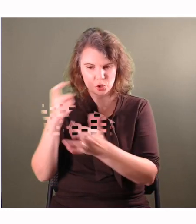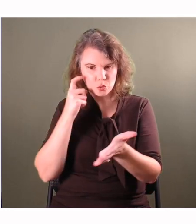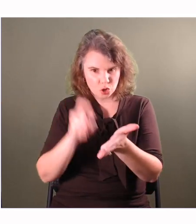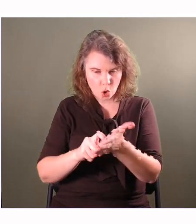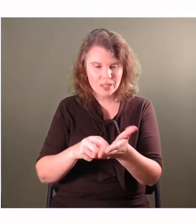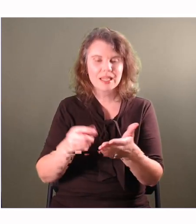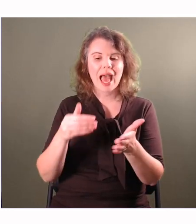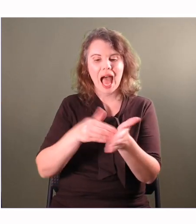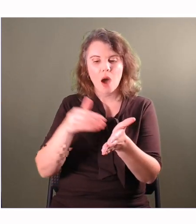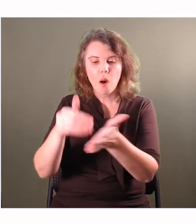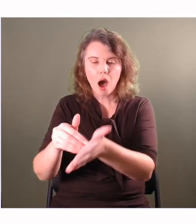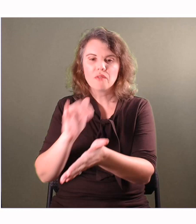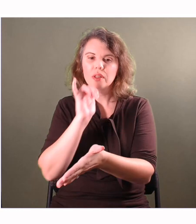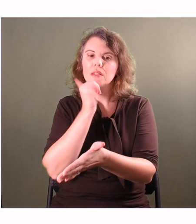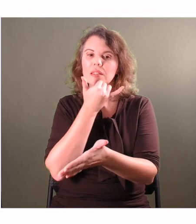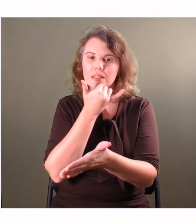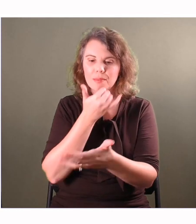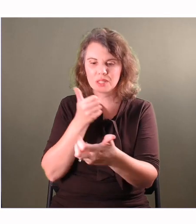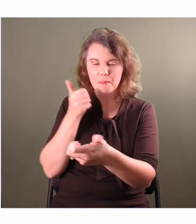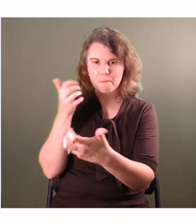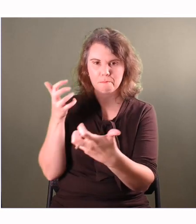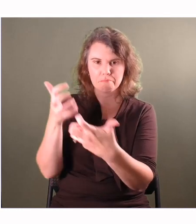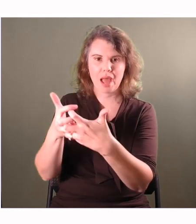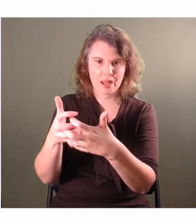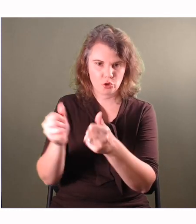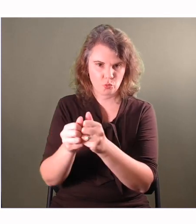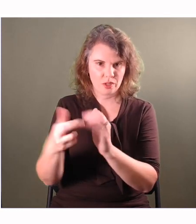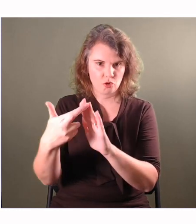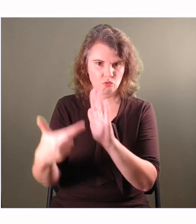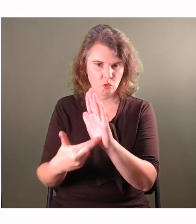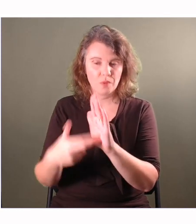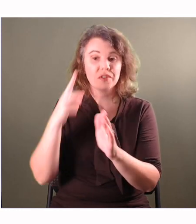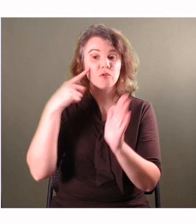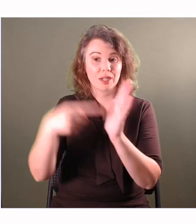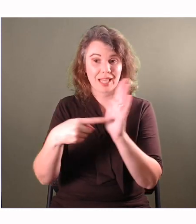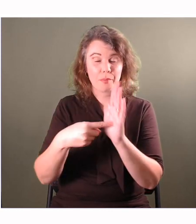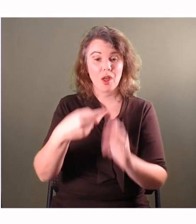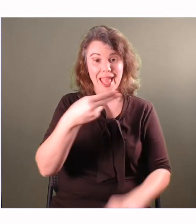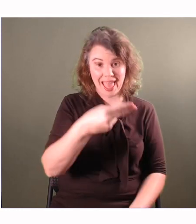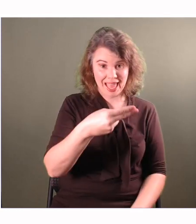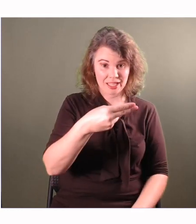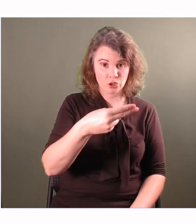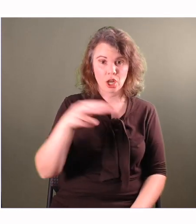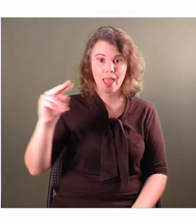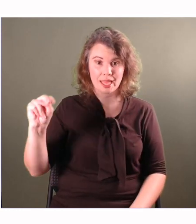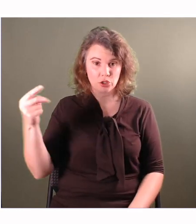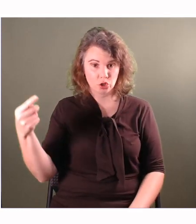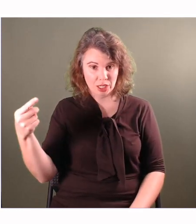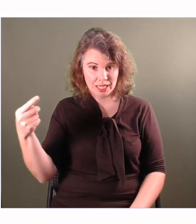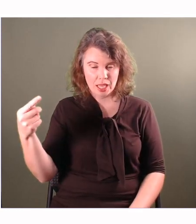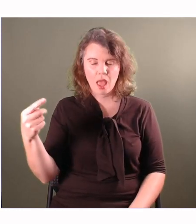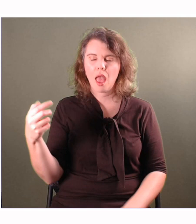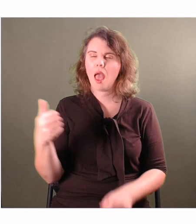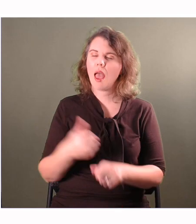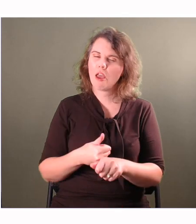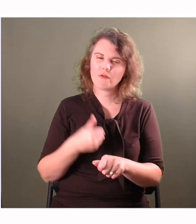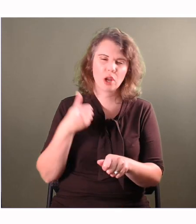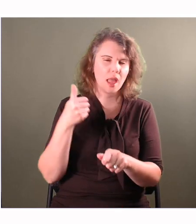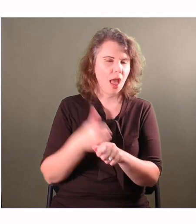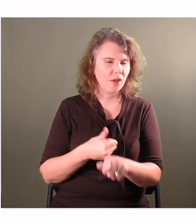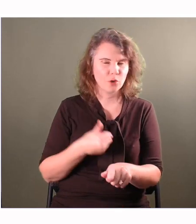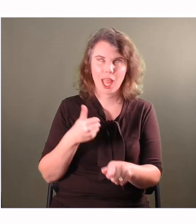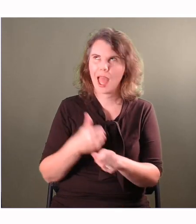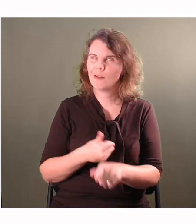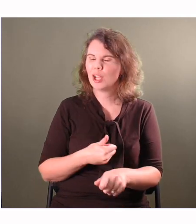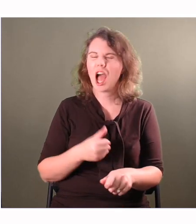are how often the slips maintain their syllable position. First of all, for slips of H and NG, every single one of them, there